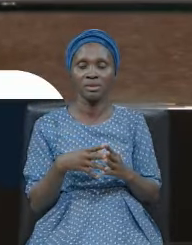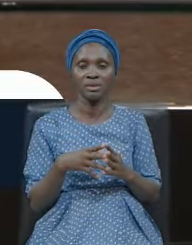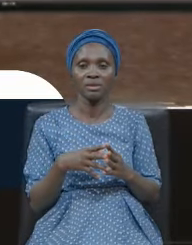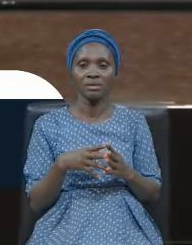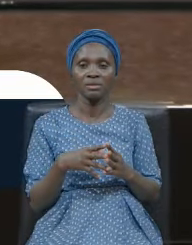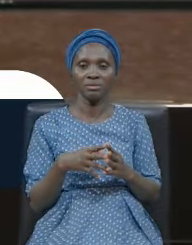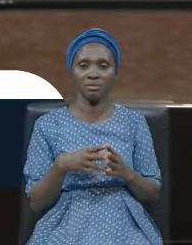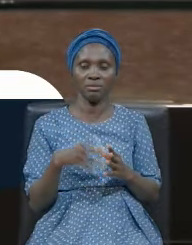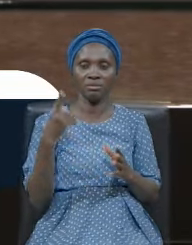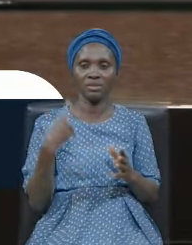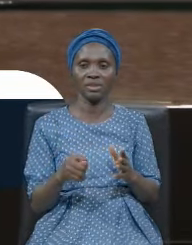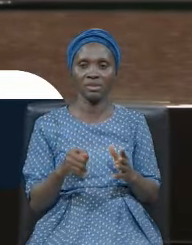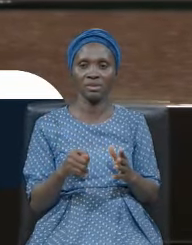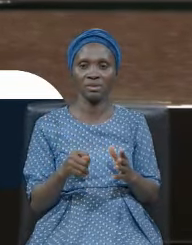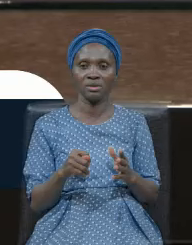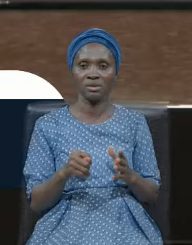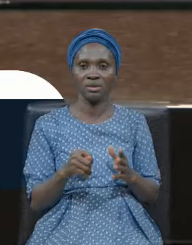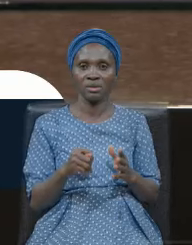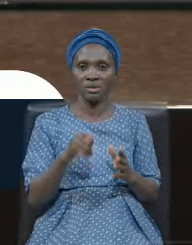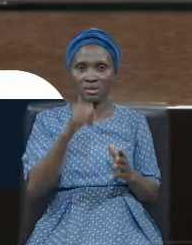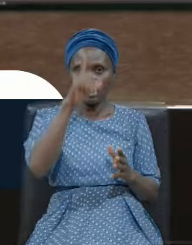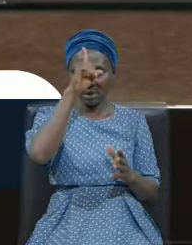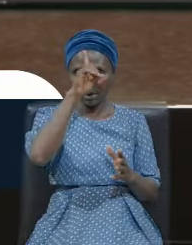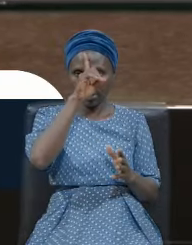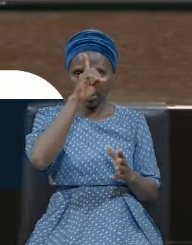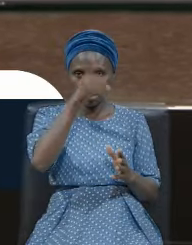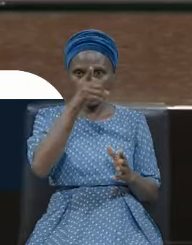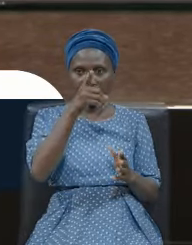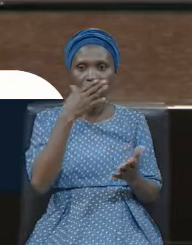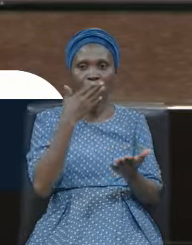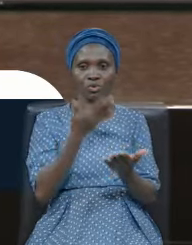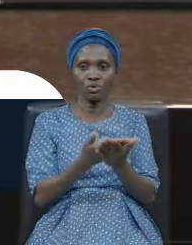goodness under tried faith.